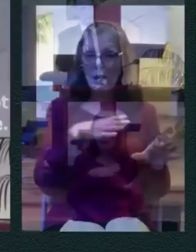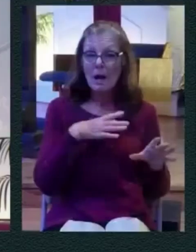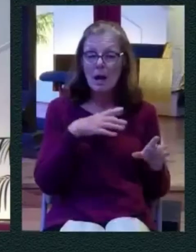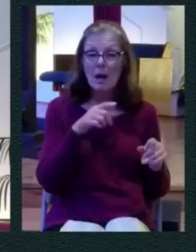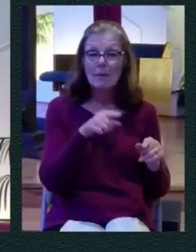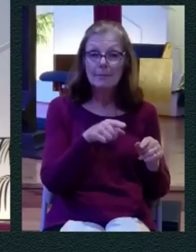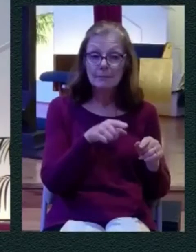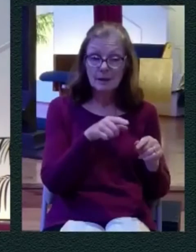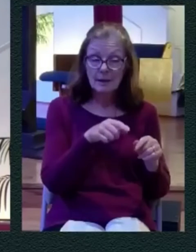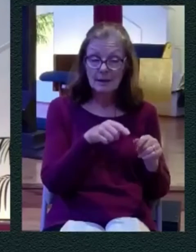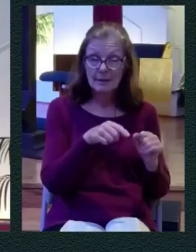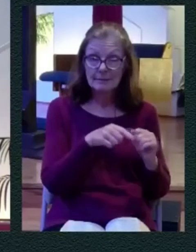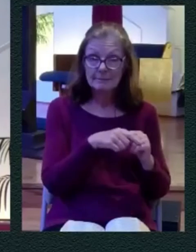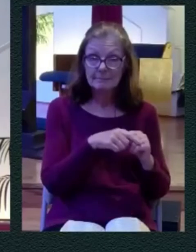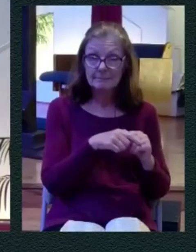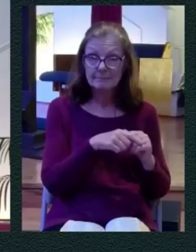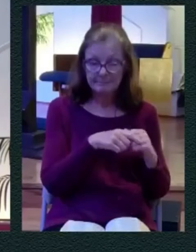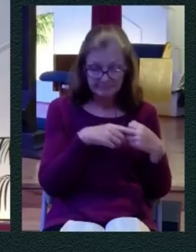good.